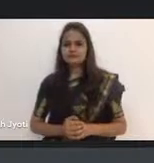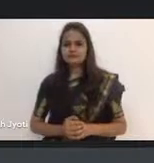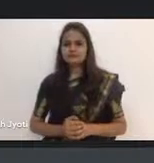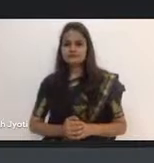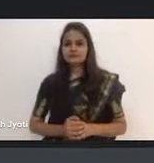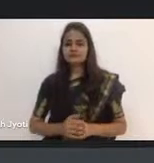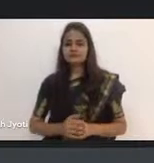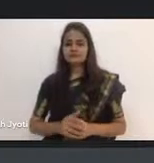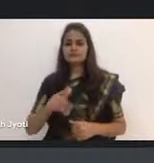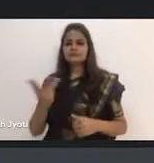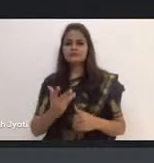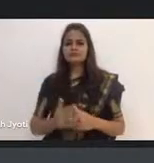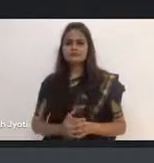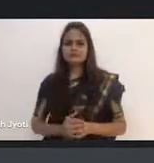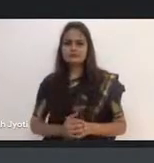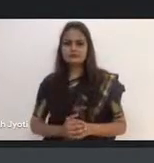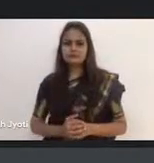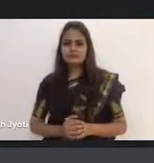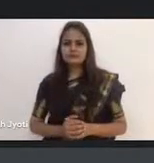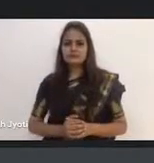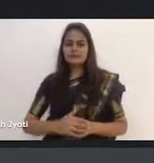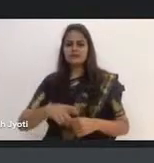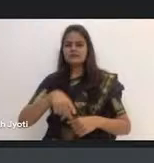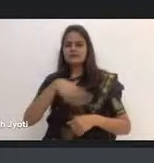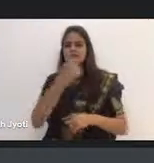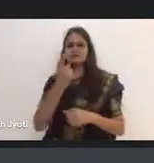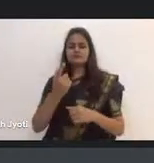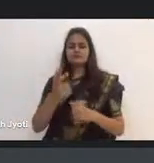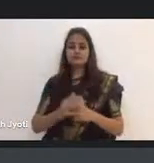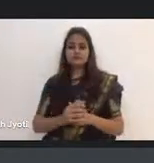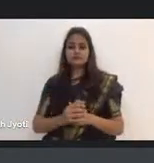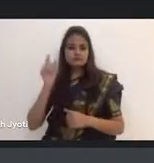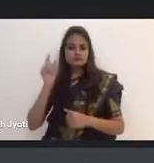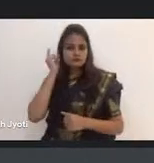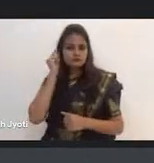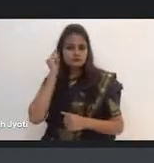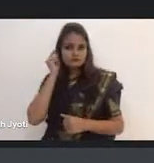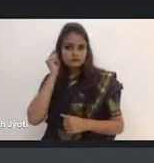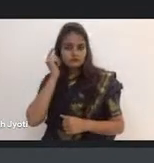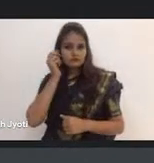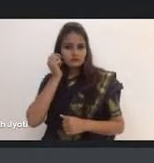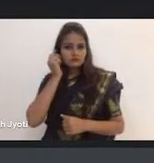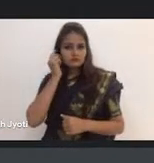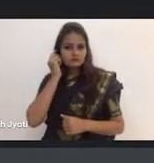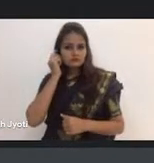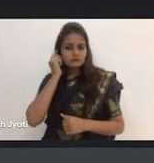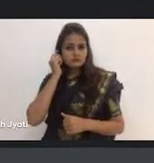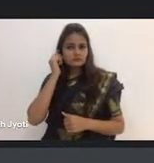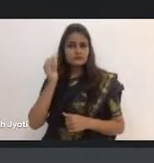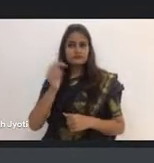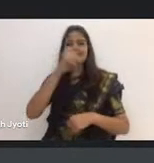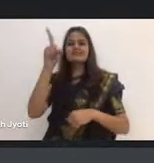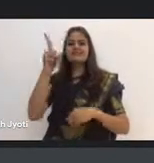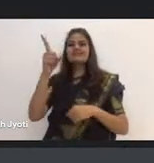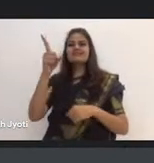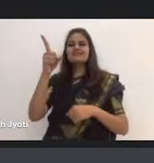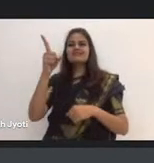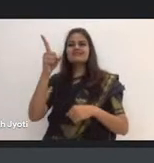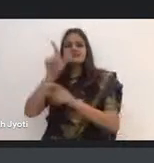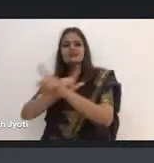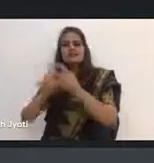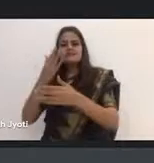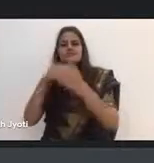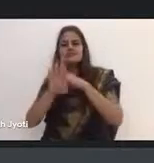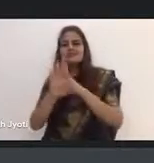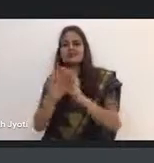having things strung out in a row, like in spoken language, in English you have prefixes and you have suffixes. It actually